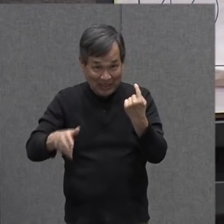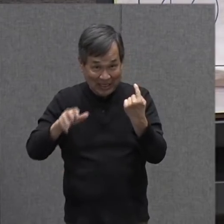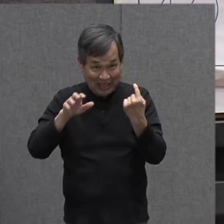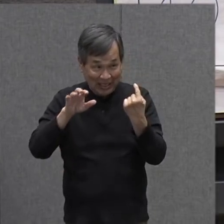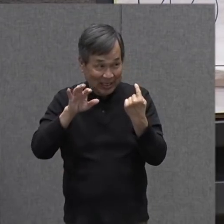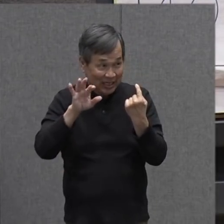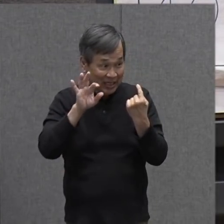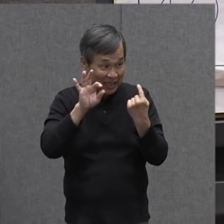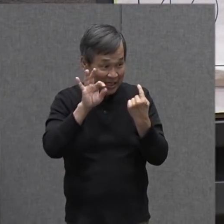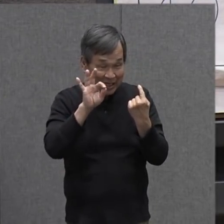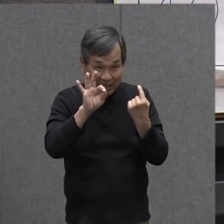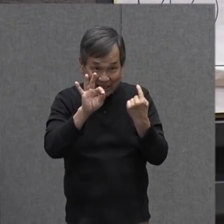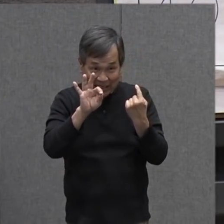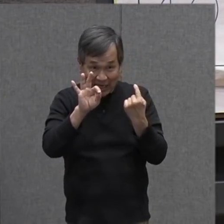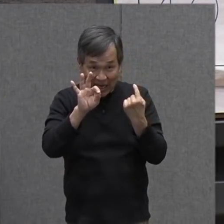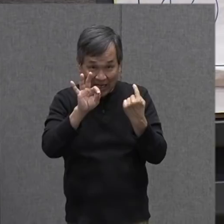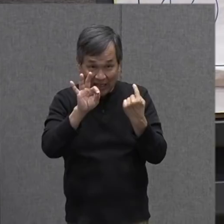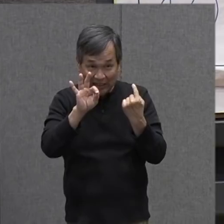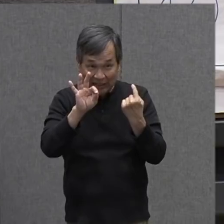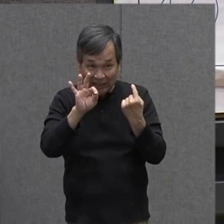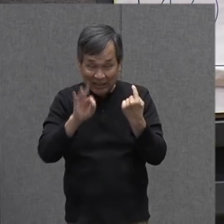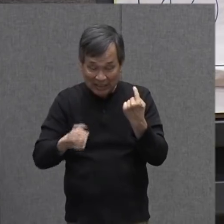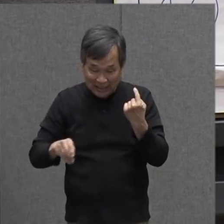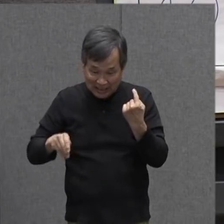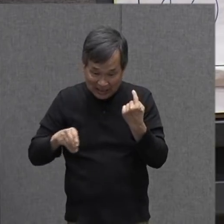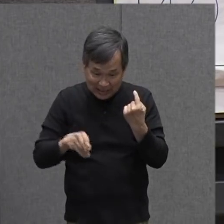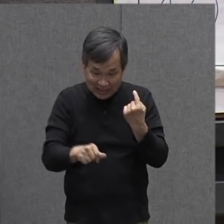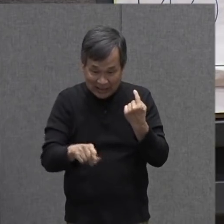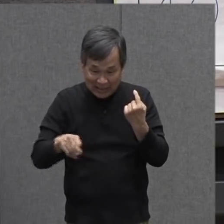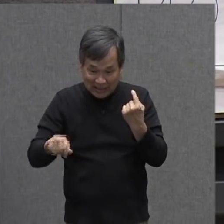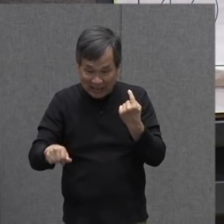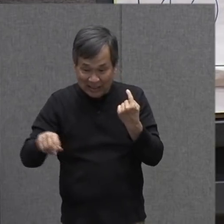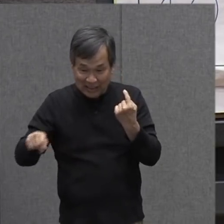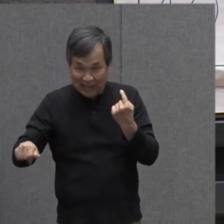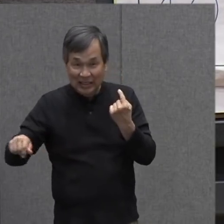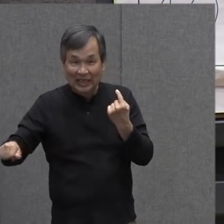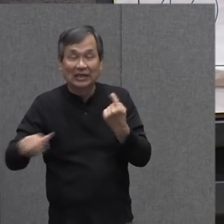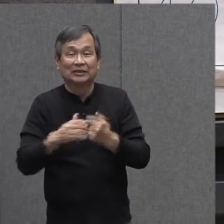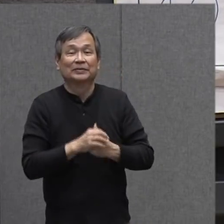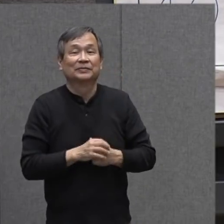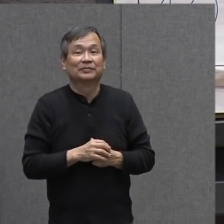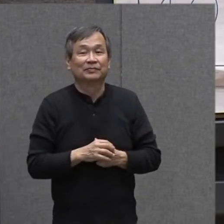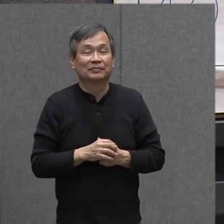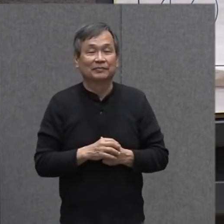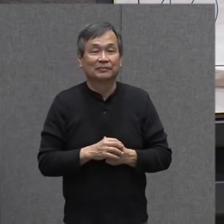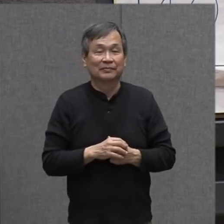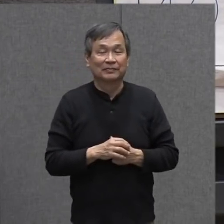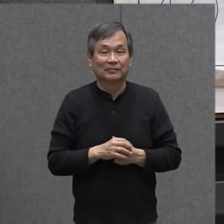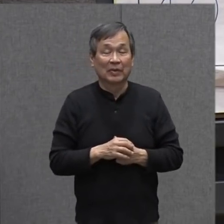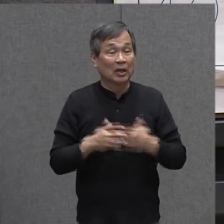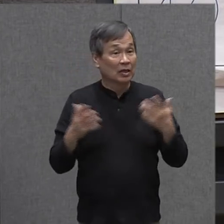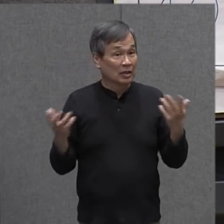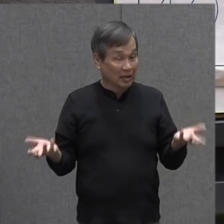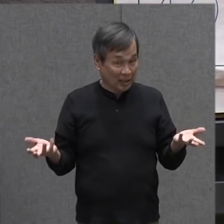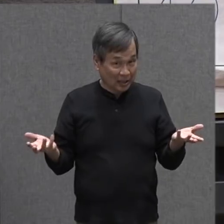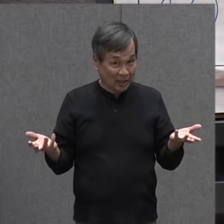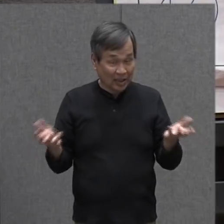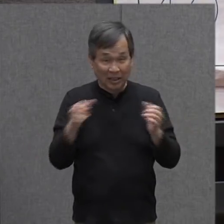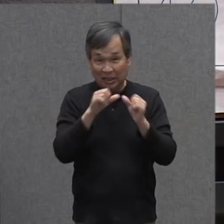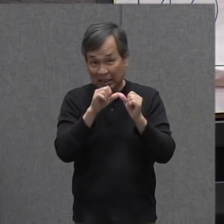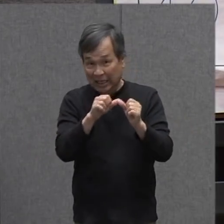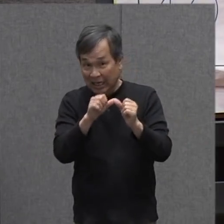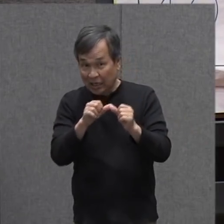read part of a story and started some work on that. So I have the book that we started to read